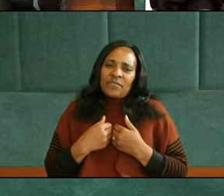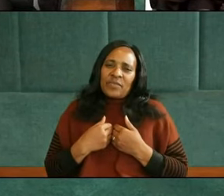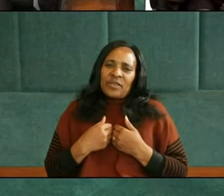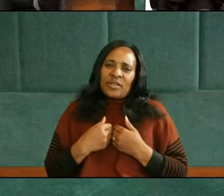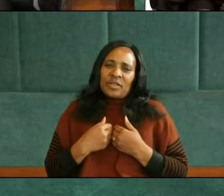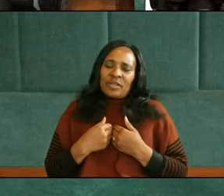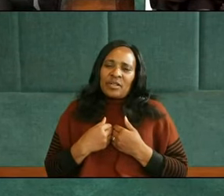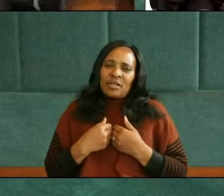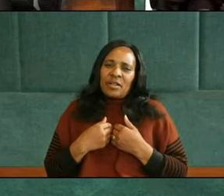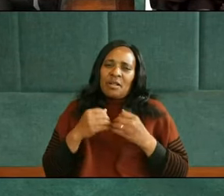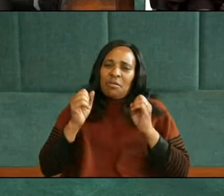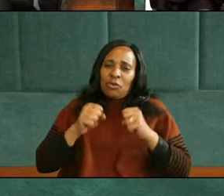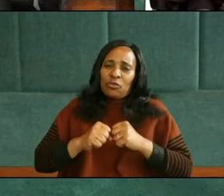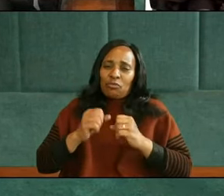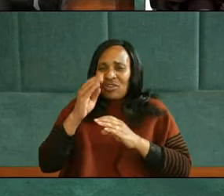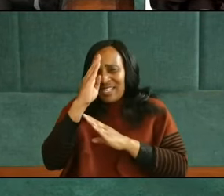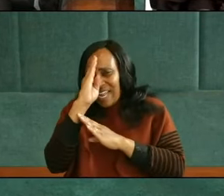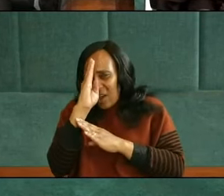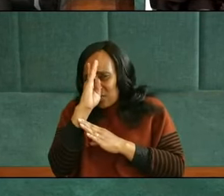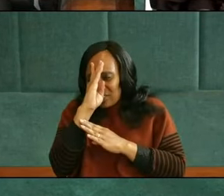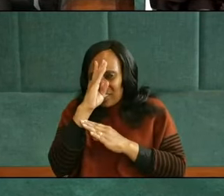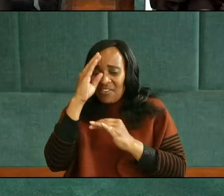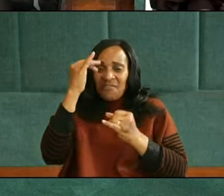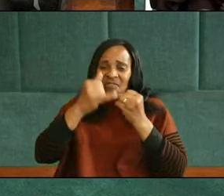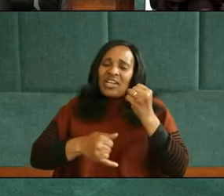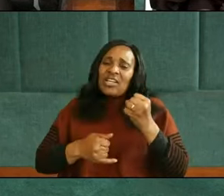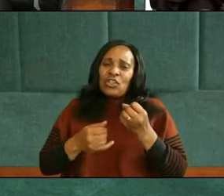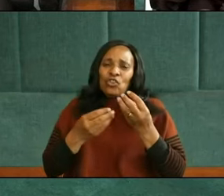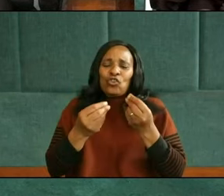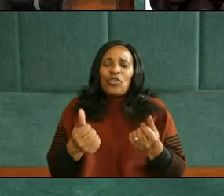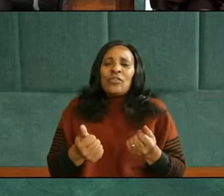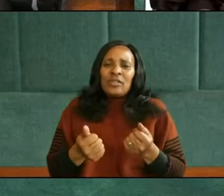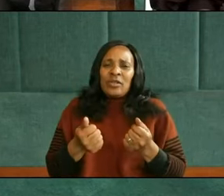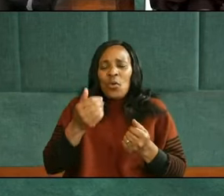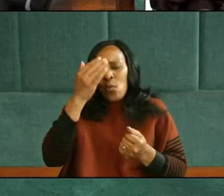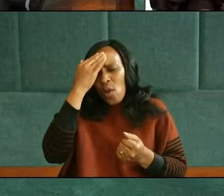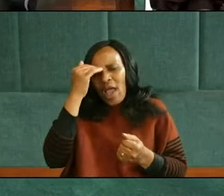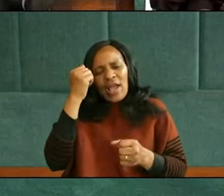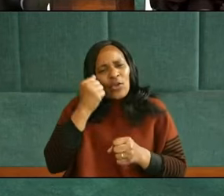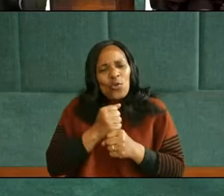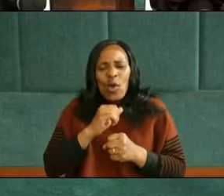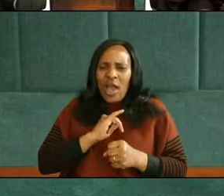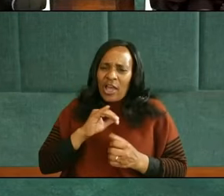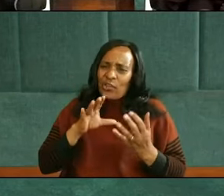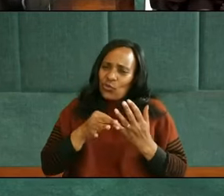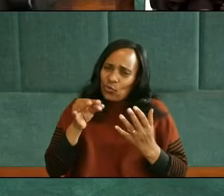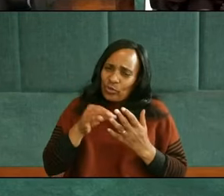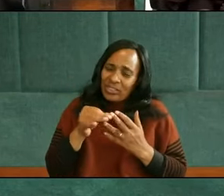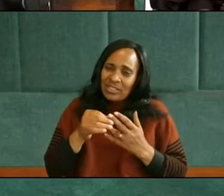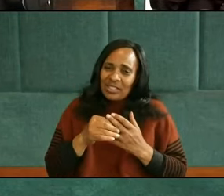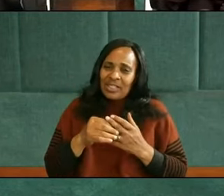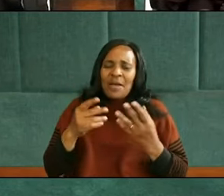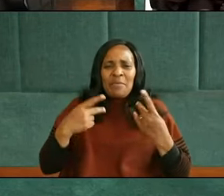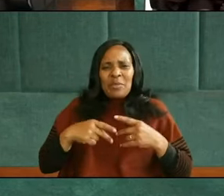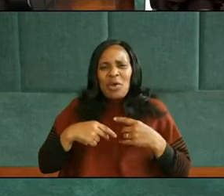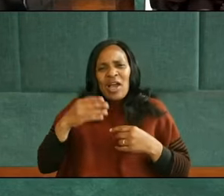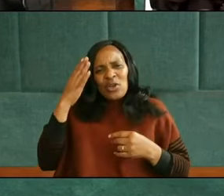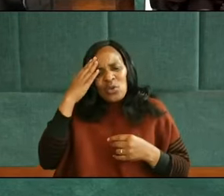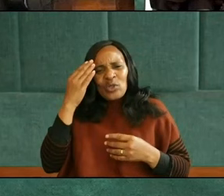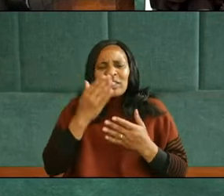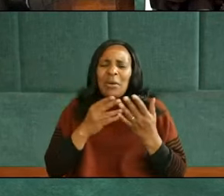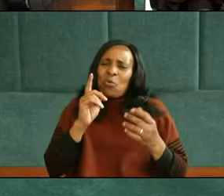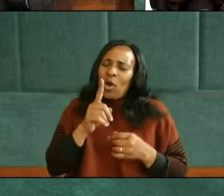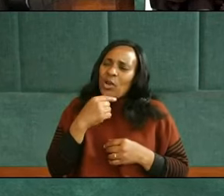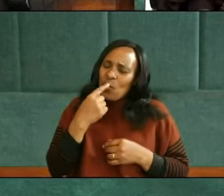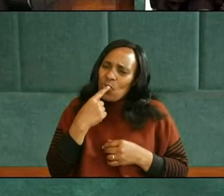doubt finally resolved. Okay. Now, for me, why I chose that is because people always say, in fact,